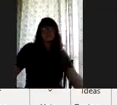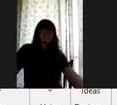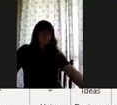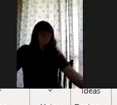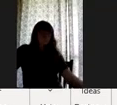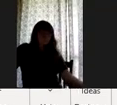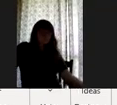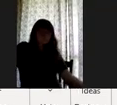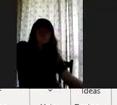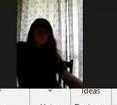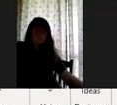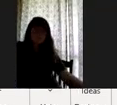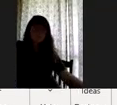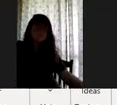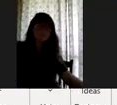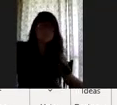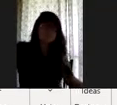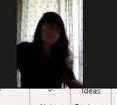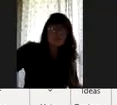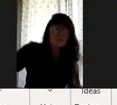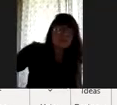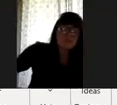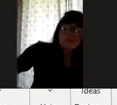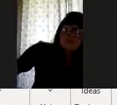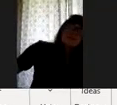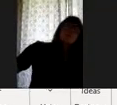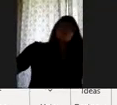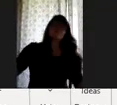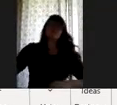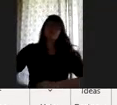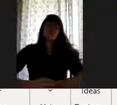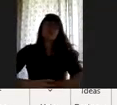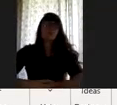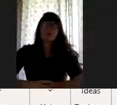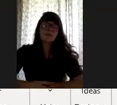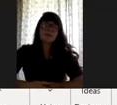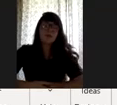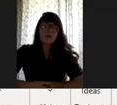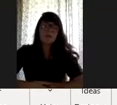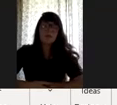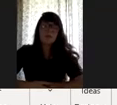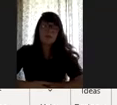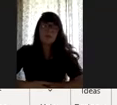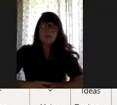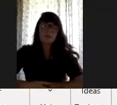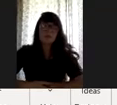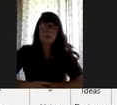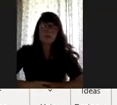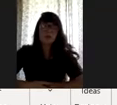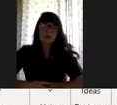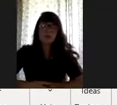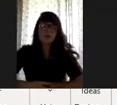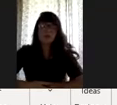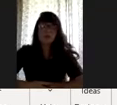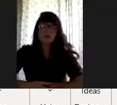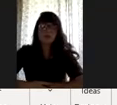that occurs that removes the person, and then that allows for the person to have a glorified body and return back with Christ. So